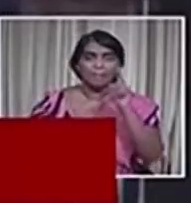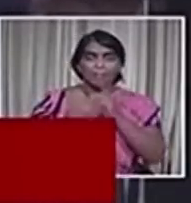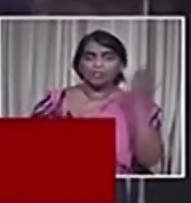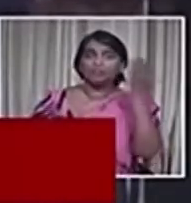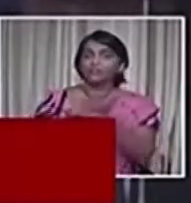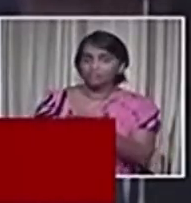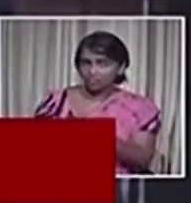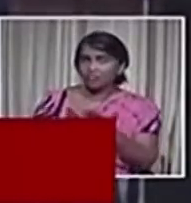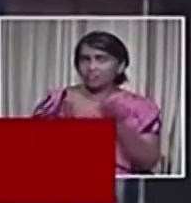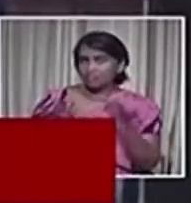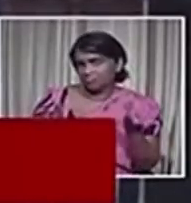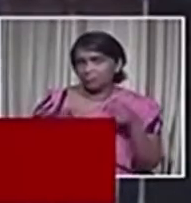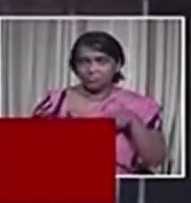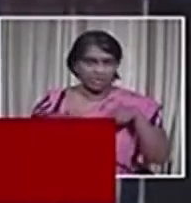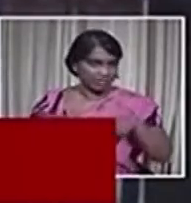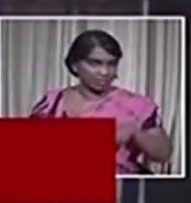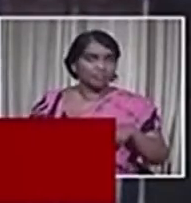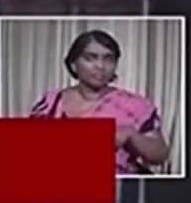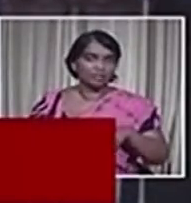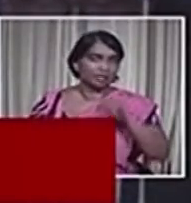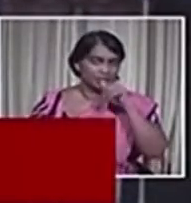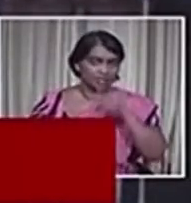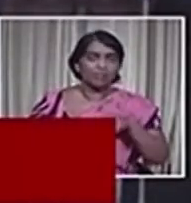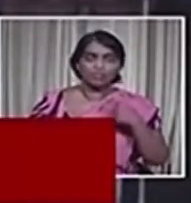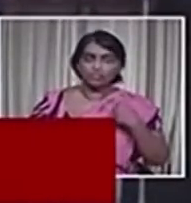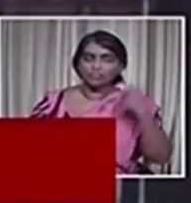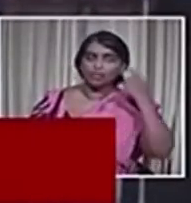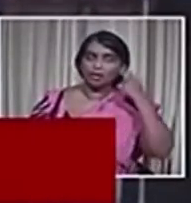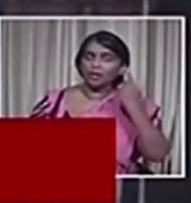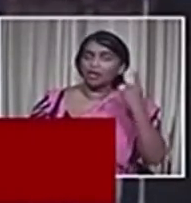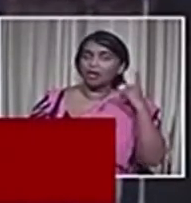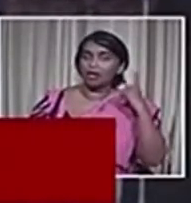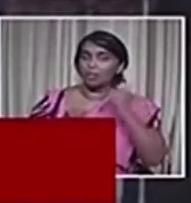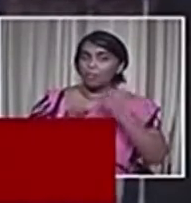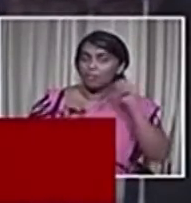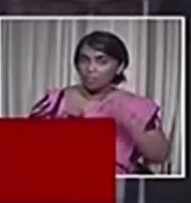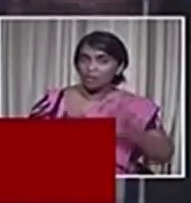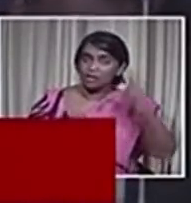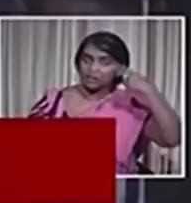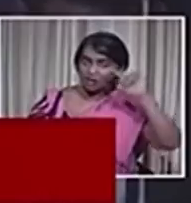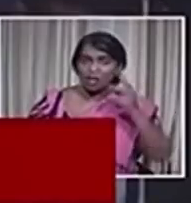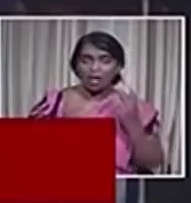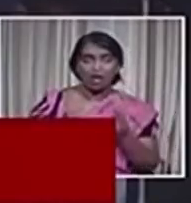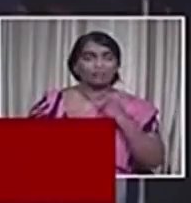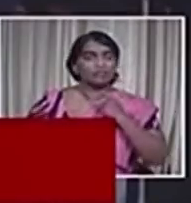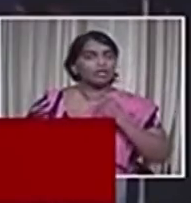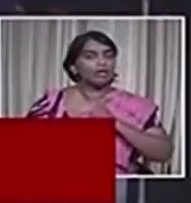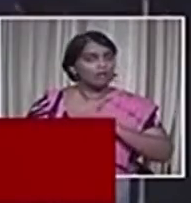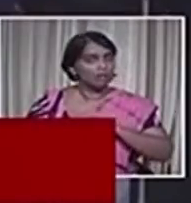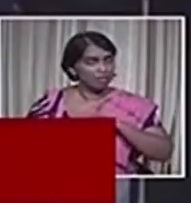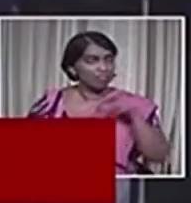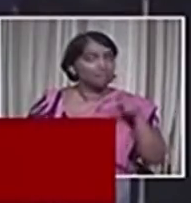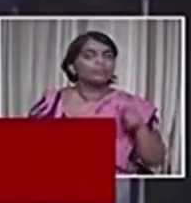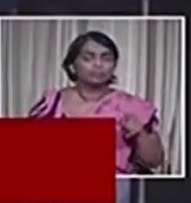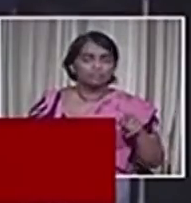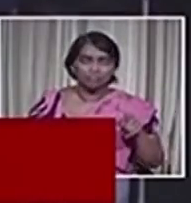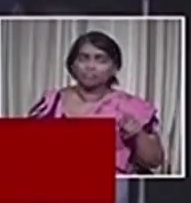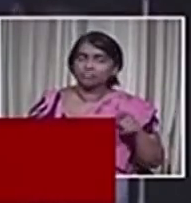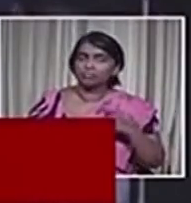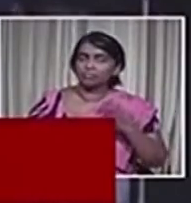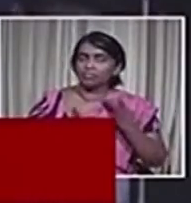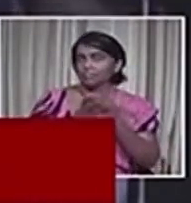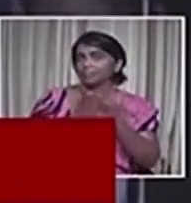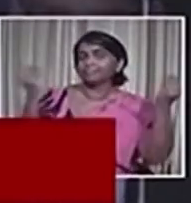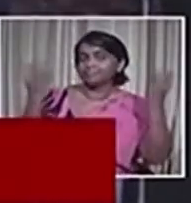last night. The Security Council, chaired by His Excellency the President, met and revoked so that it does not exist